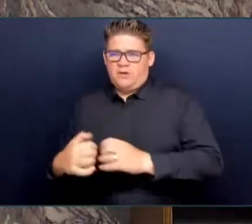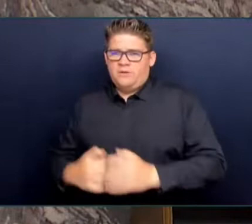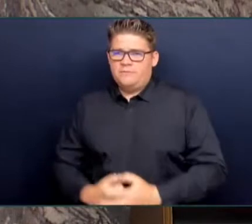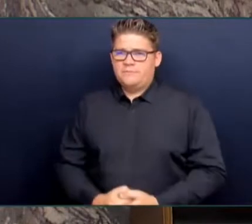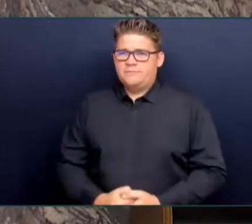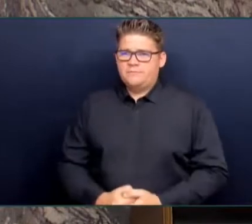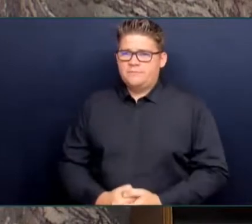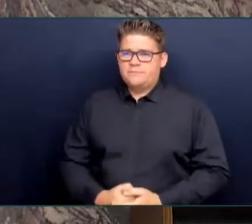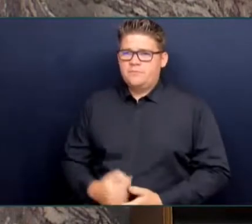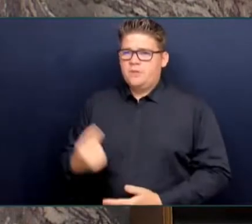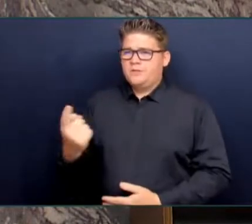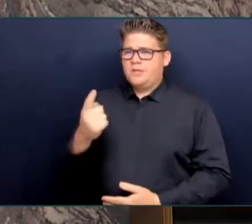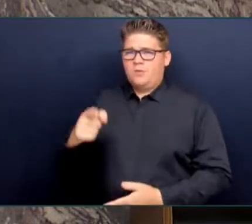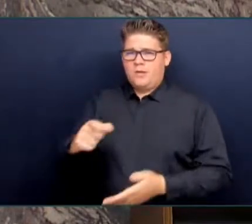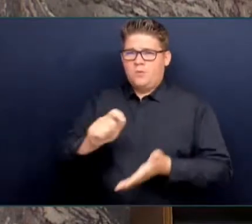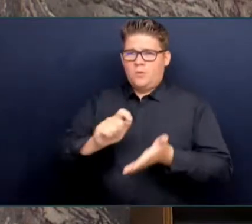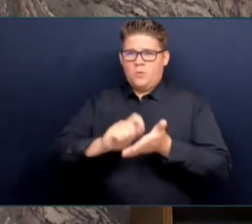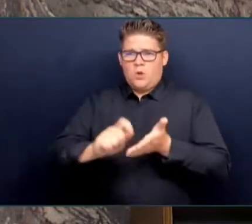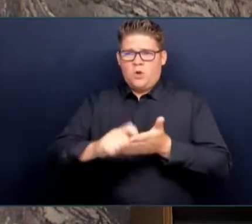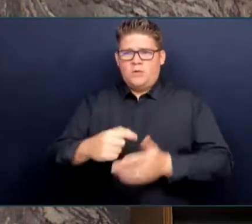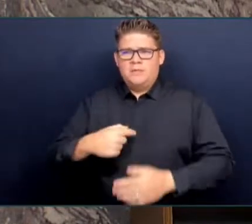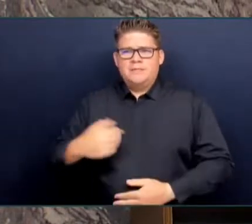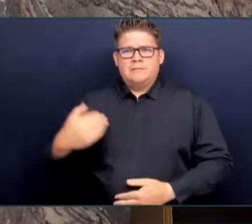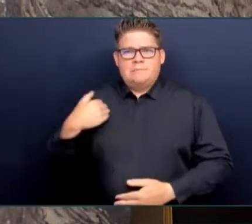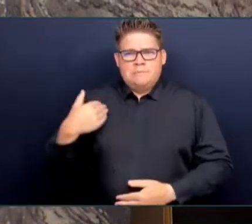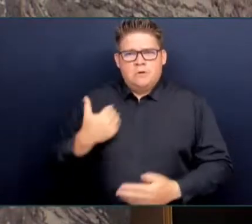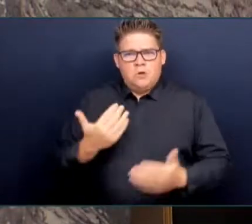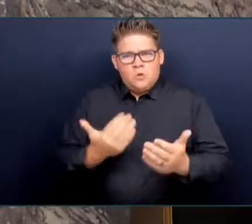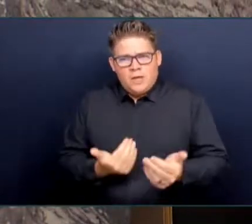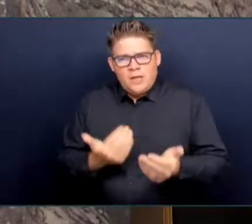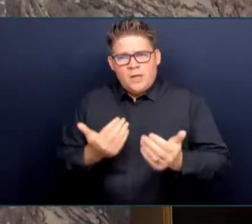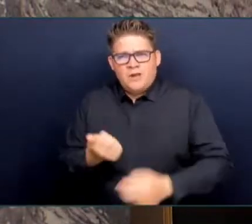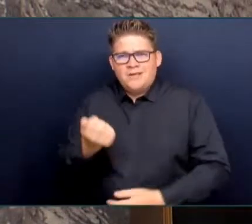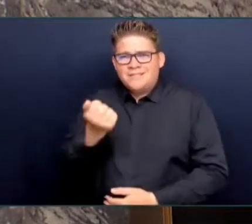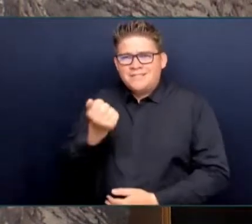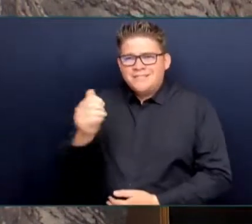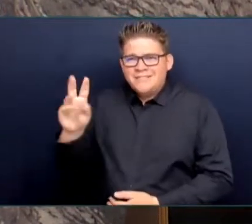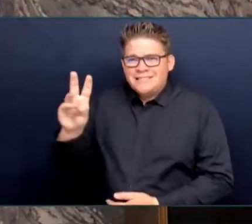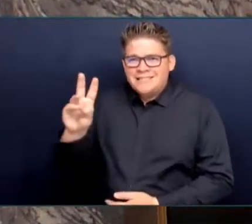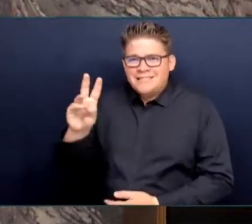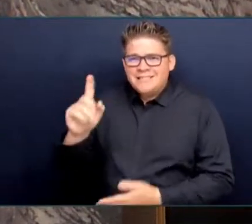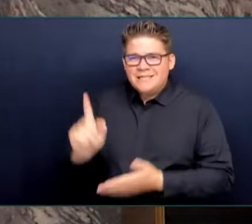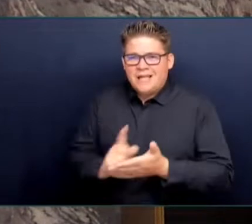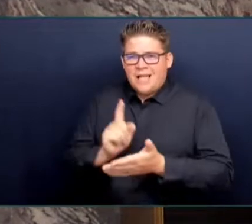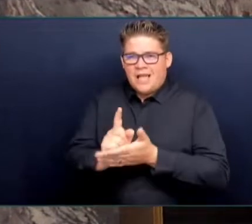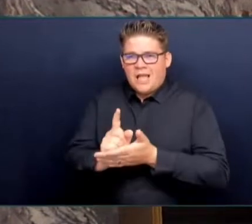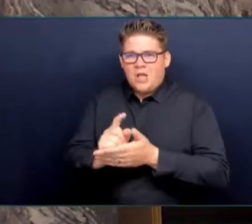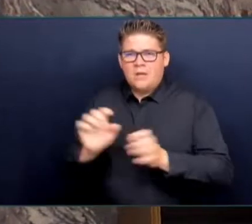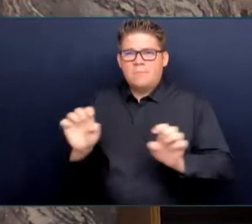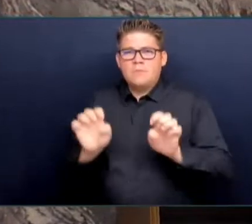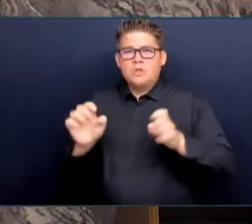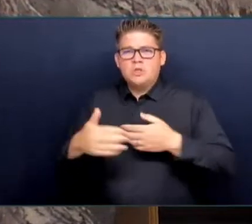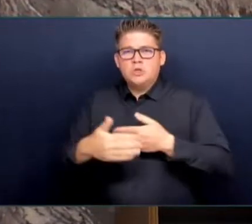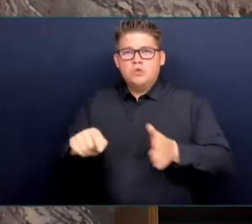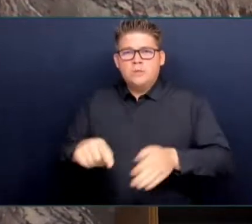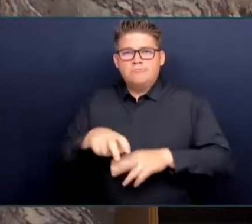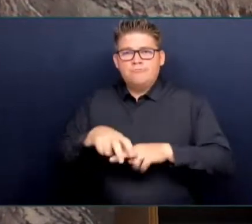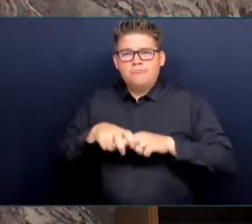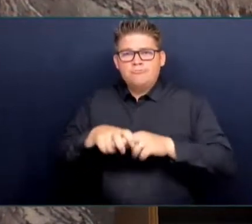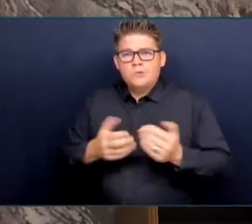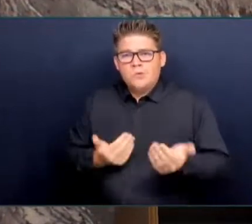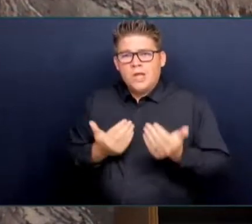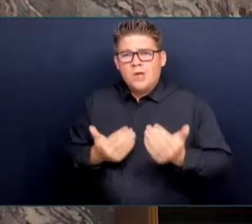waiting room with extreme chest pain. I'm 73 years old, and this was a horrific experience," end quote.